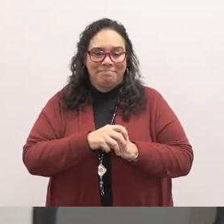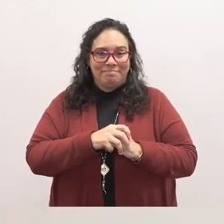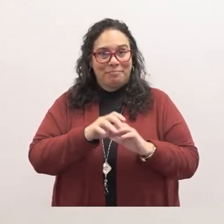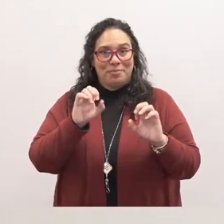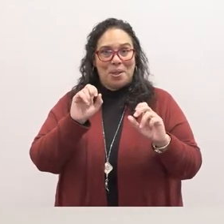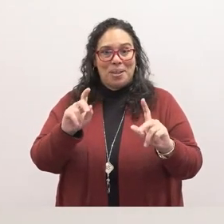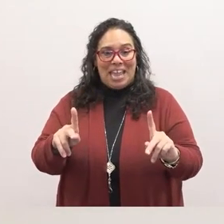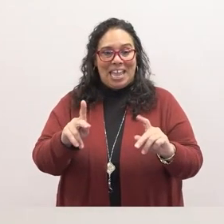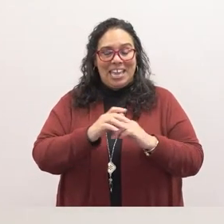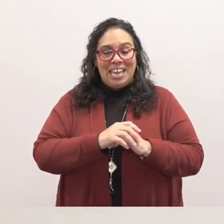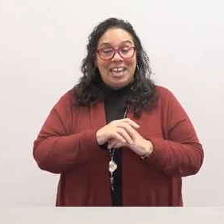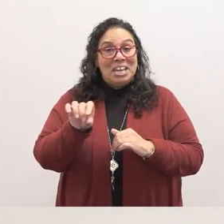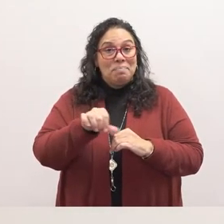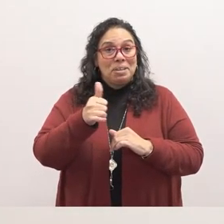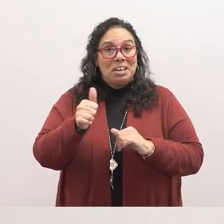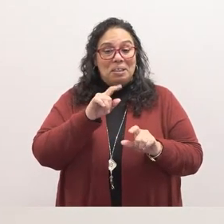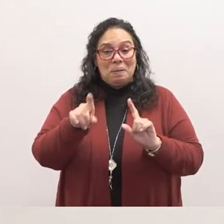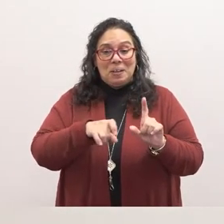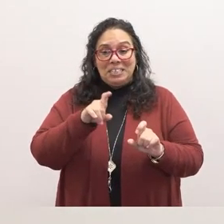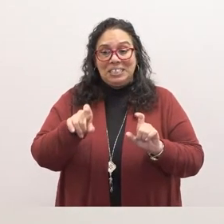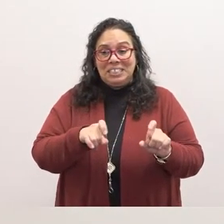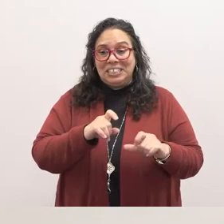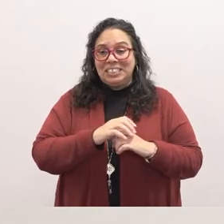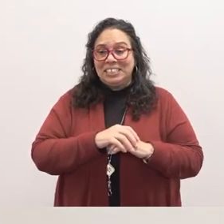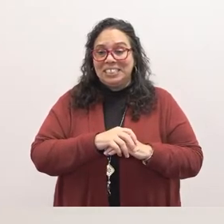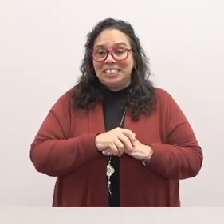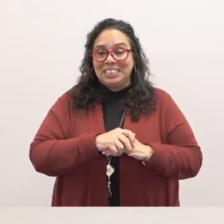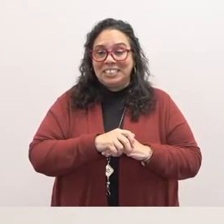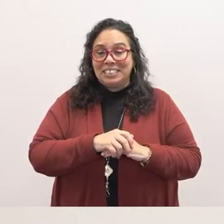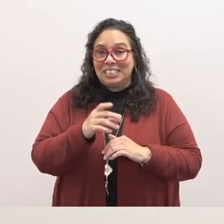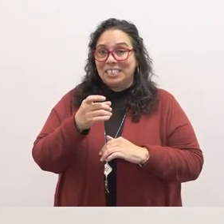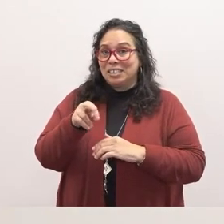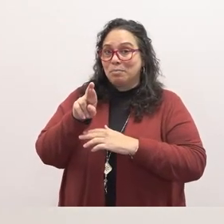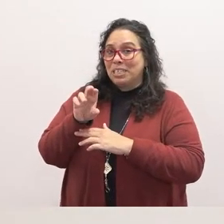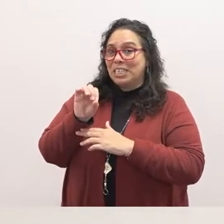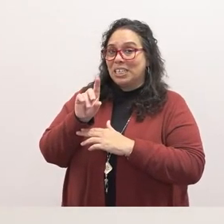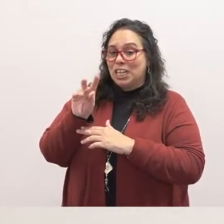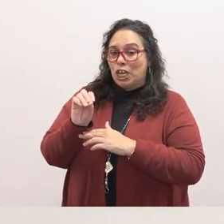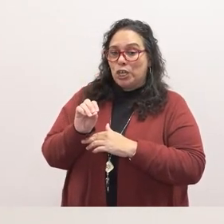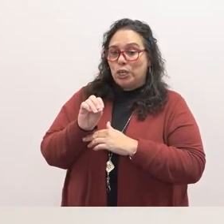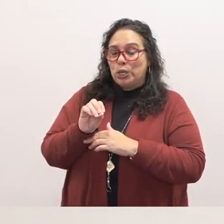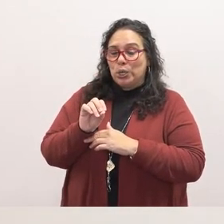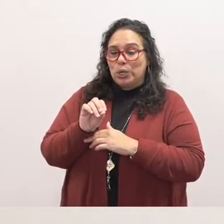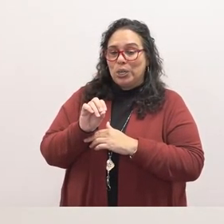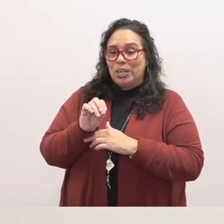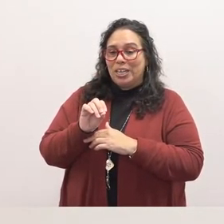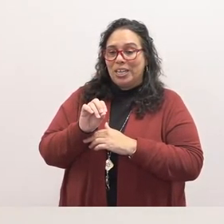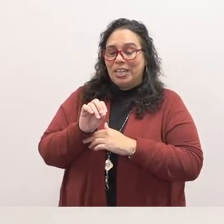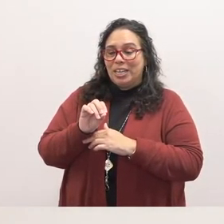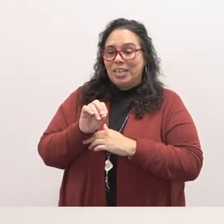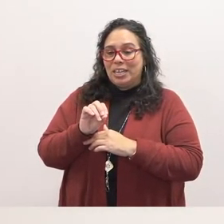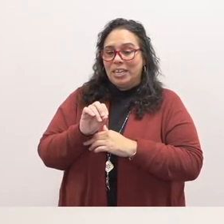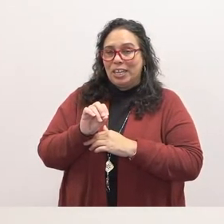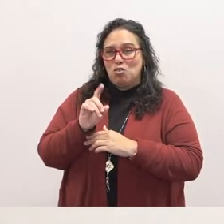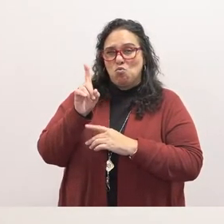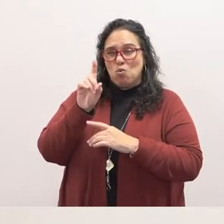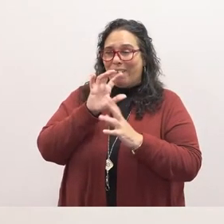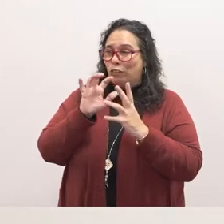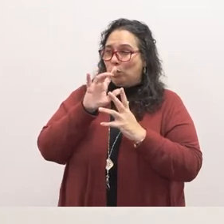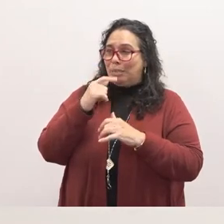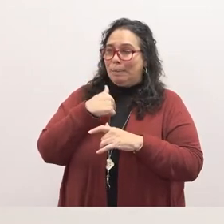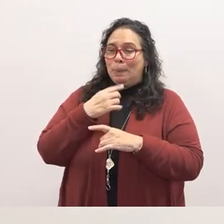Okay, so do we have any other questions? Mr. Otto, you're confusing me with the light being on. Well, I have a lot of questions,